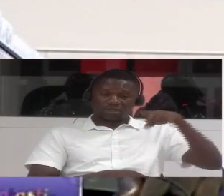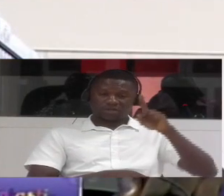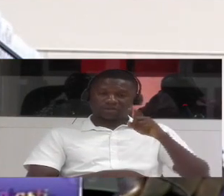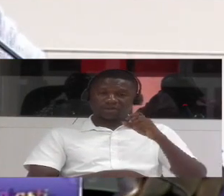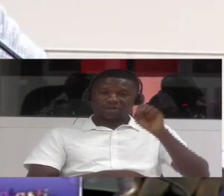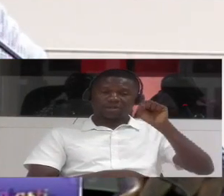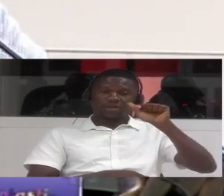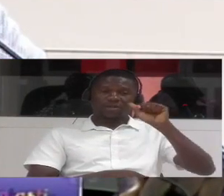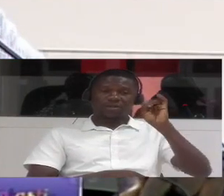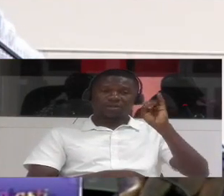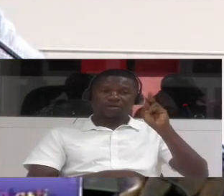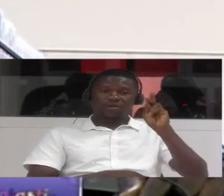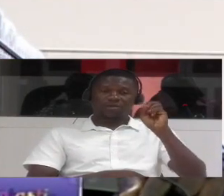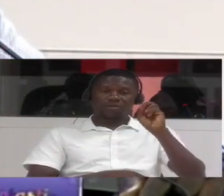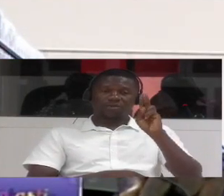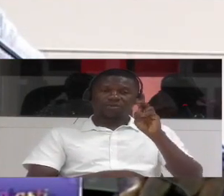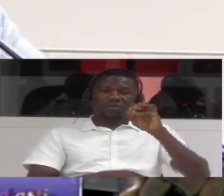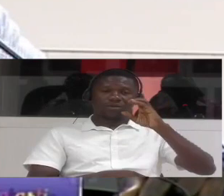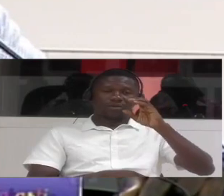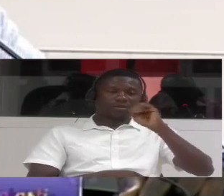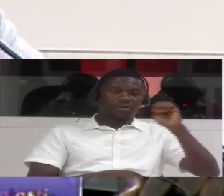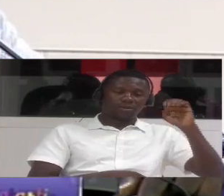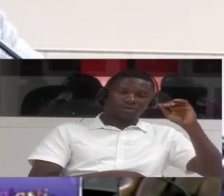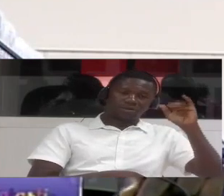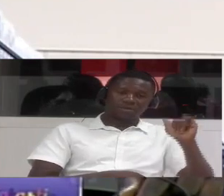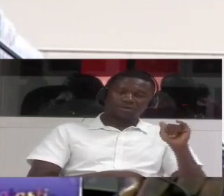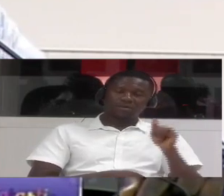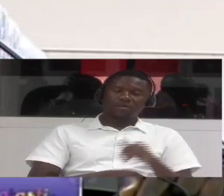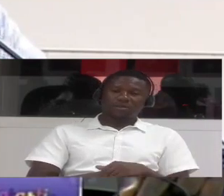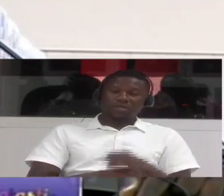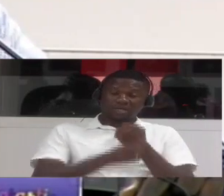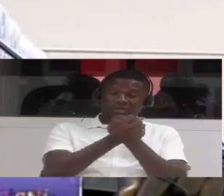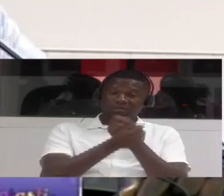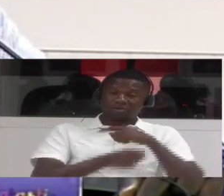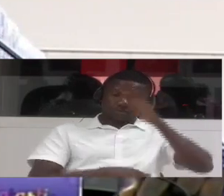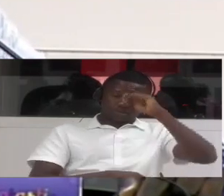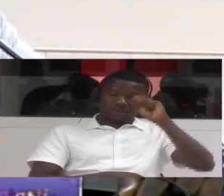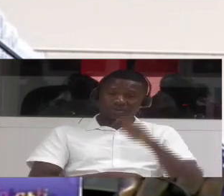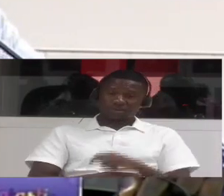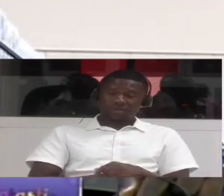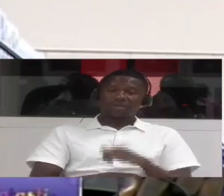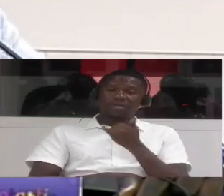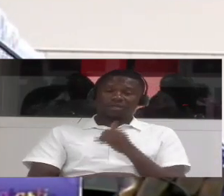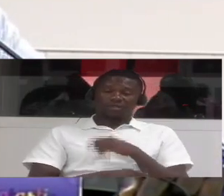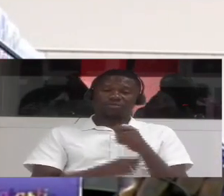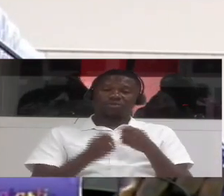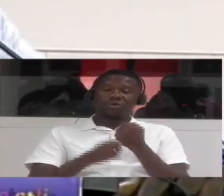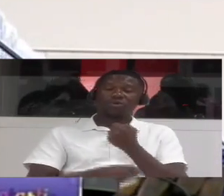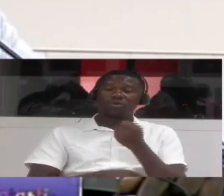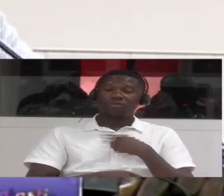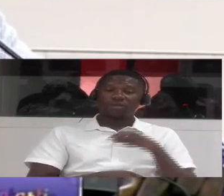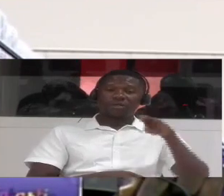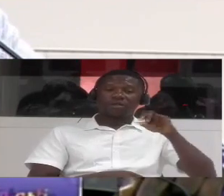arrested by the police. Yes. This was because of Nanama's case, because Nanama Keita was the sports